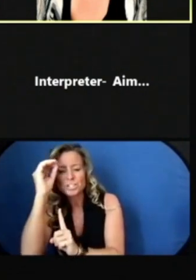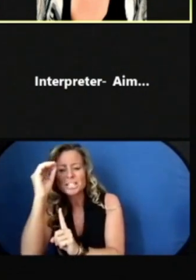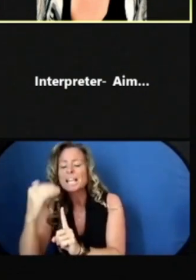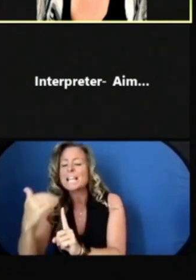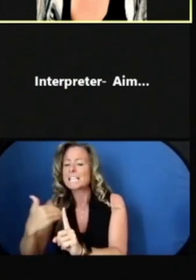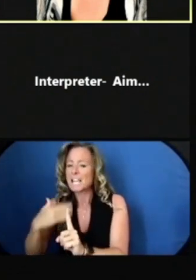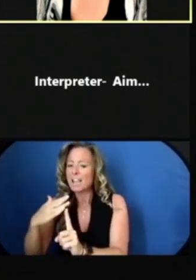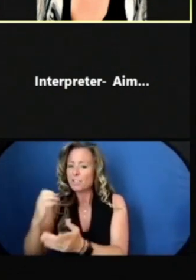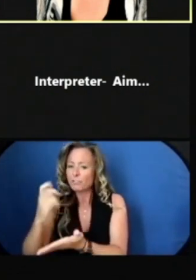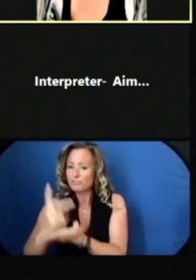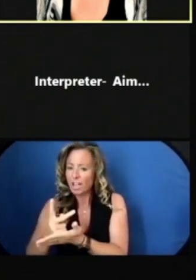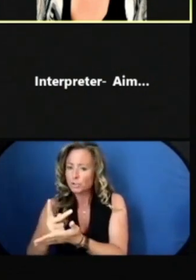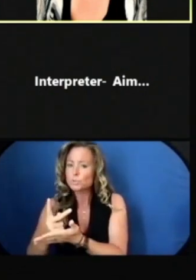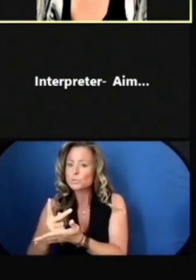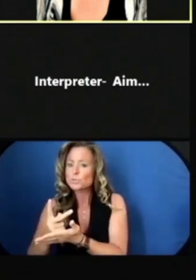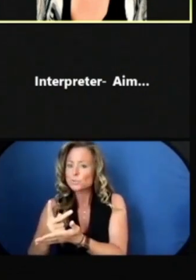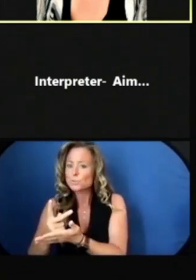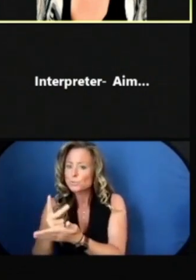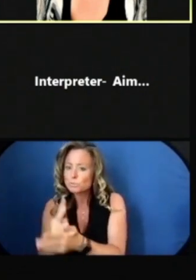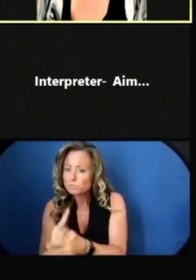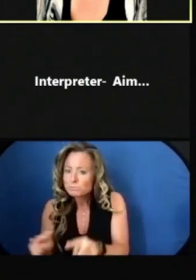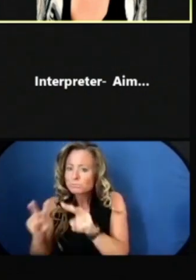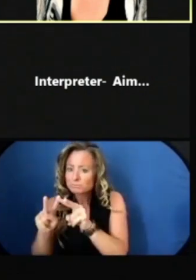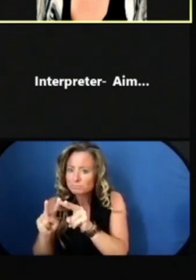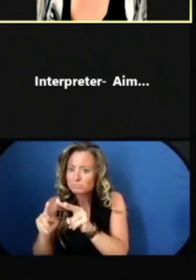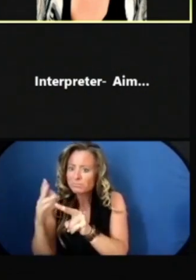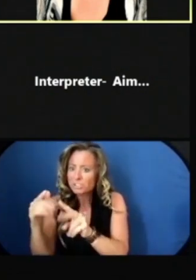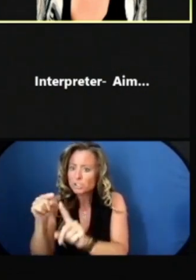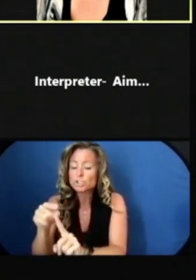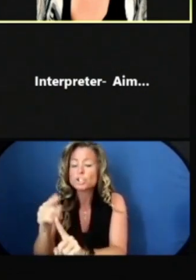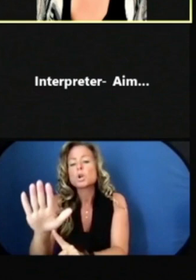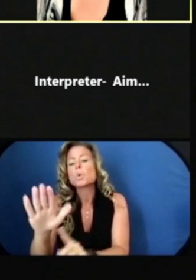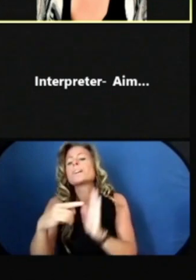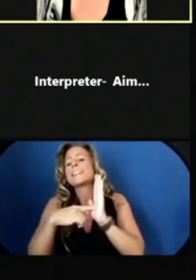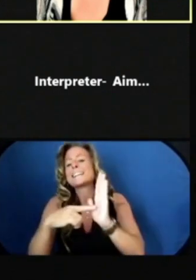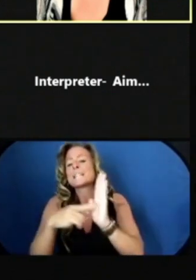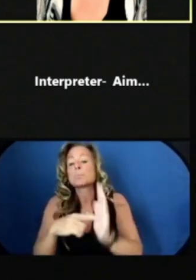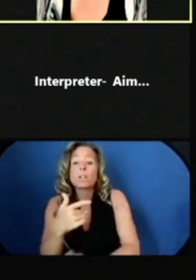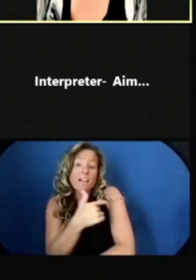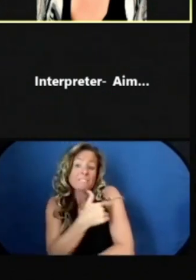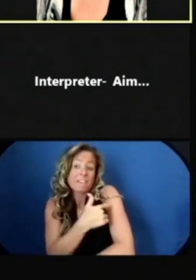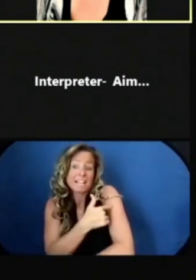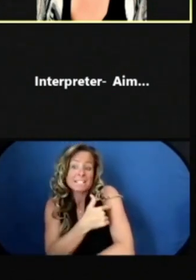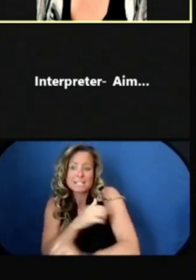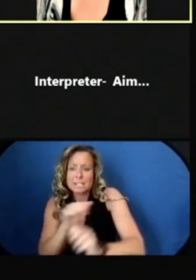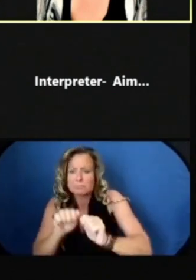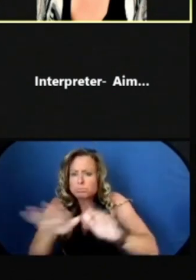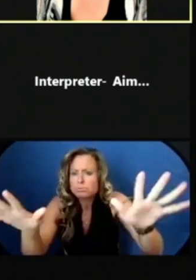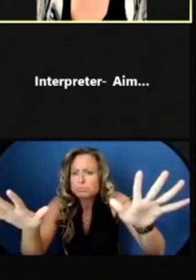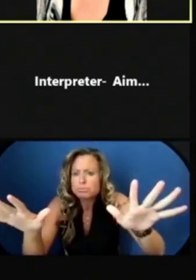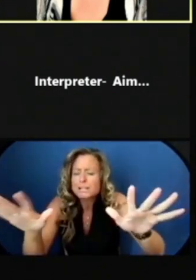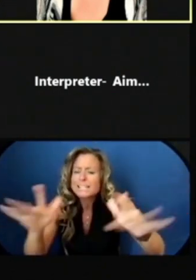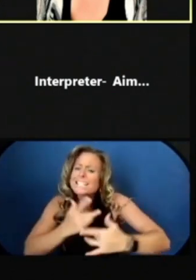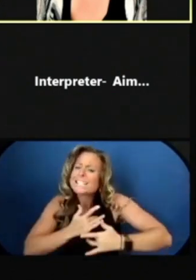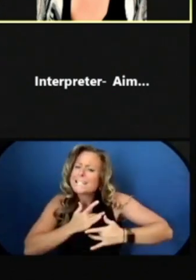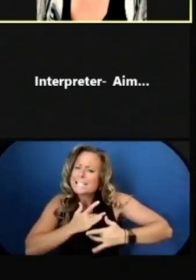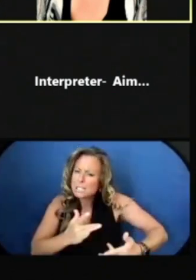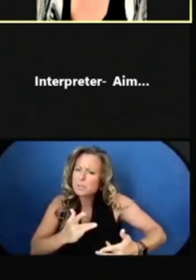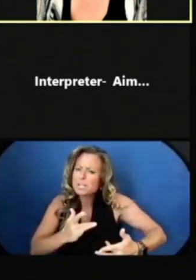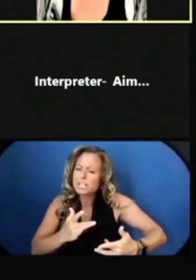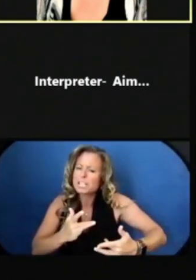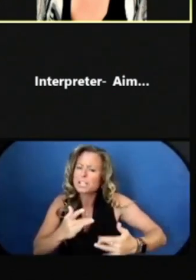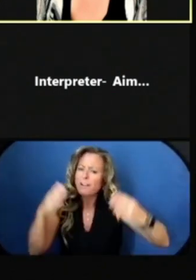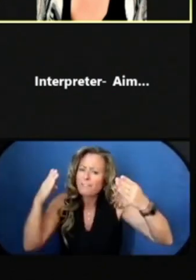affirm their values. So here's a timely example. Vaccine messaging. It tends to focus on